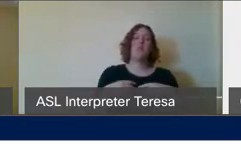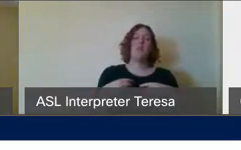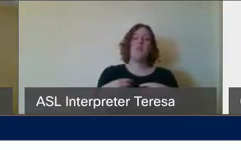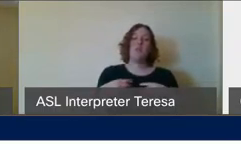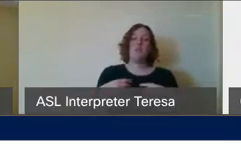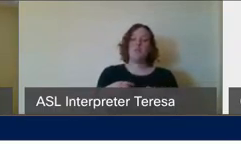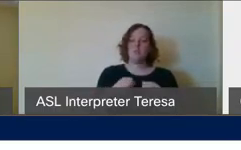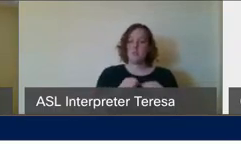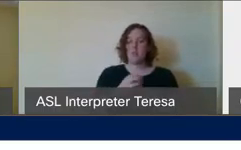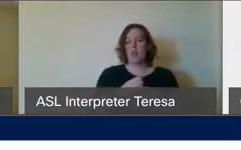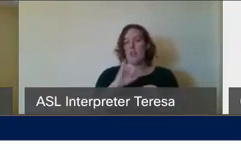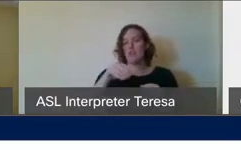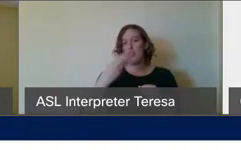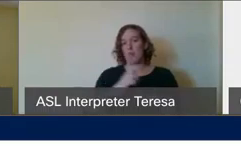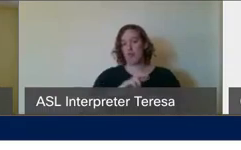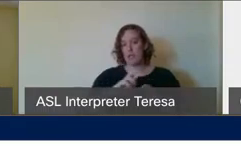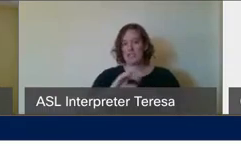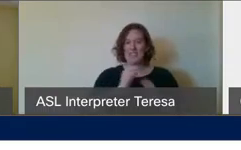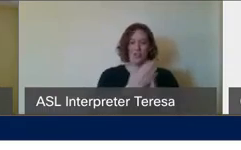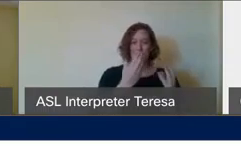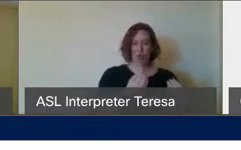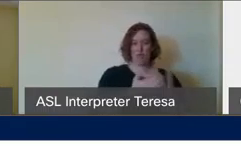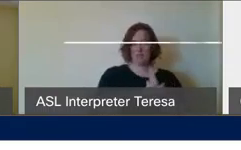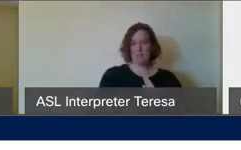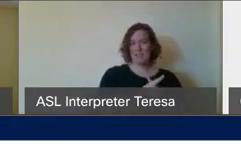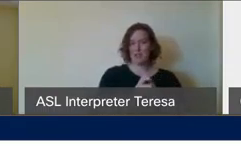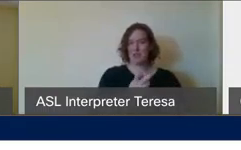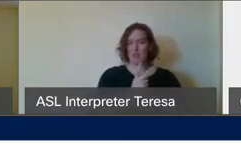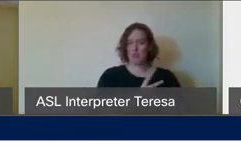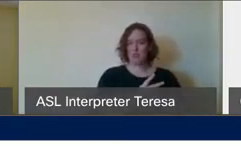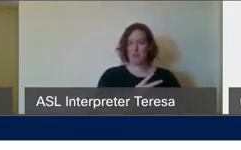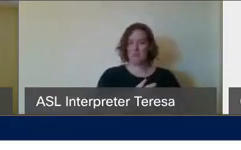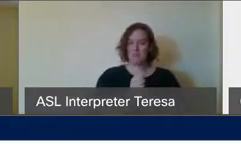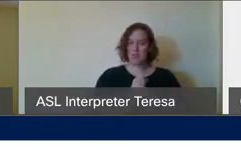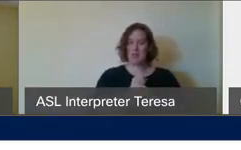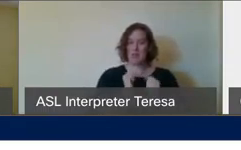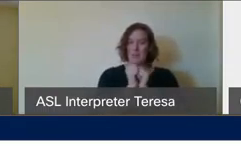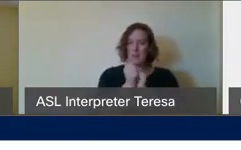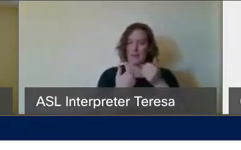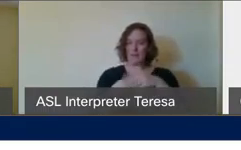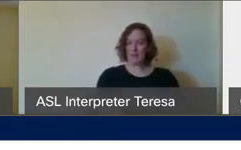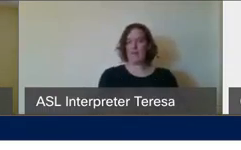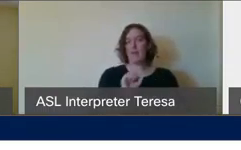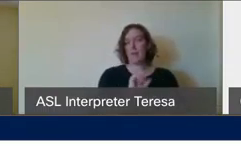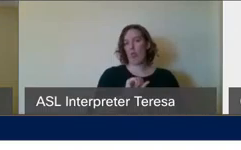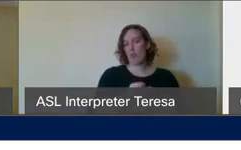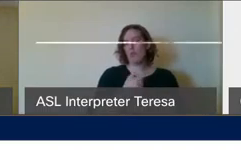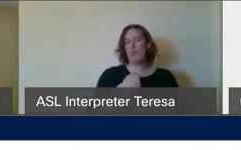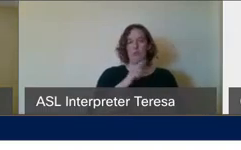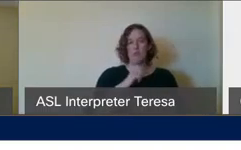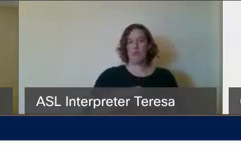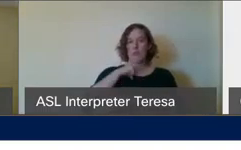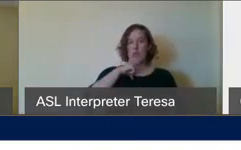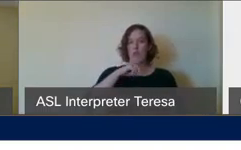job readiness and soft skills that they're going to need to obtain competitive integrated employment. So again, very proud of the RSA